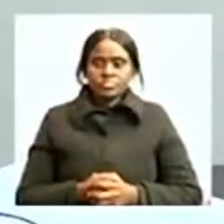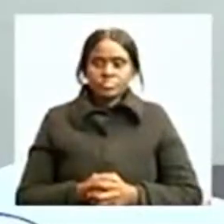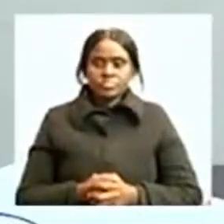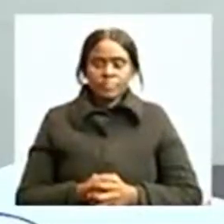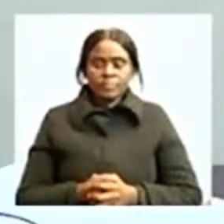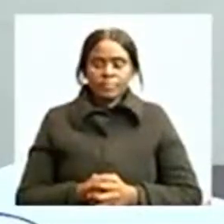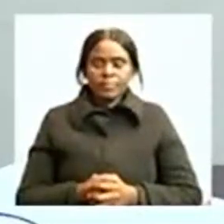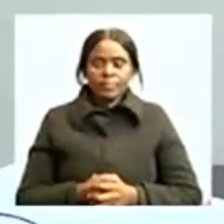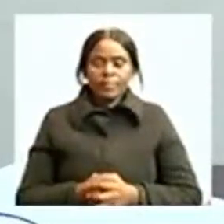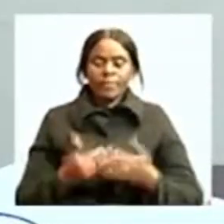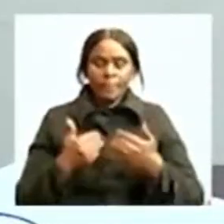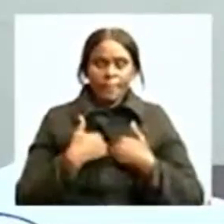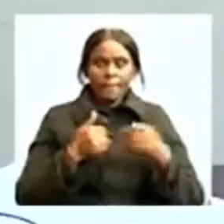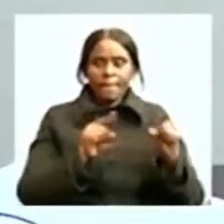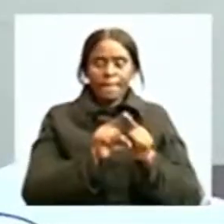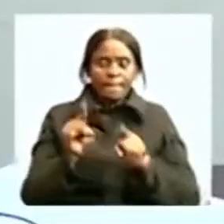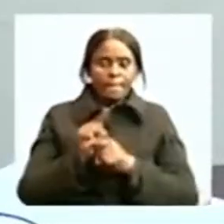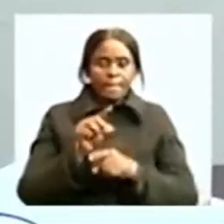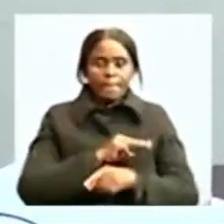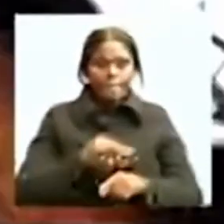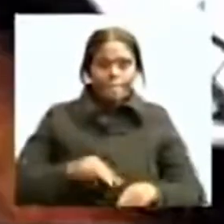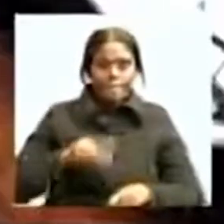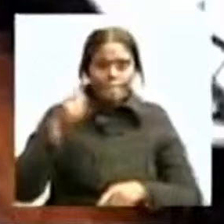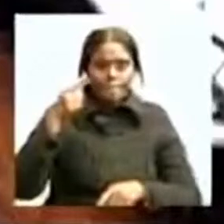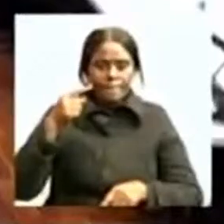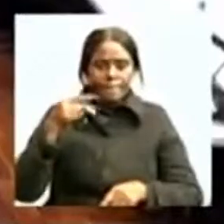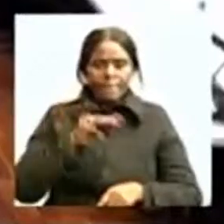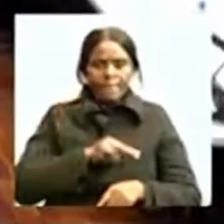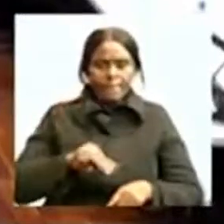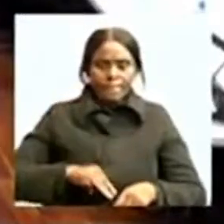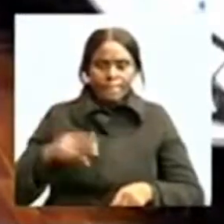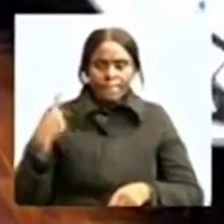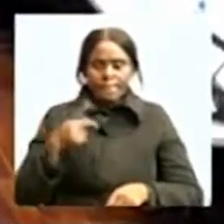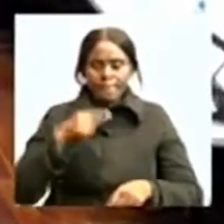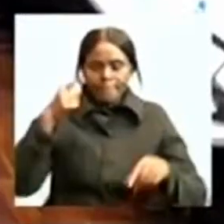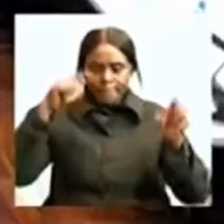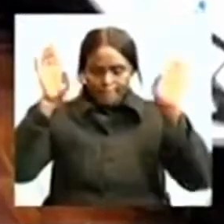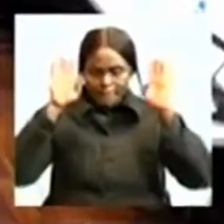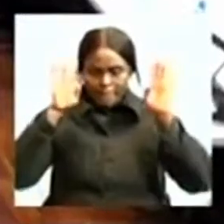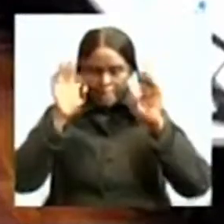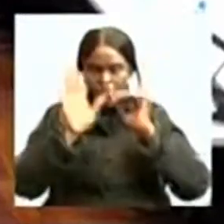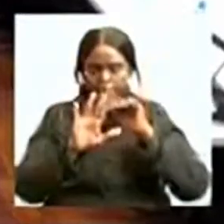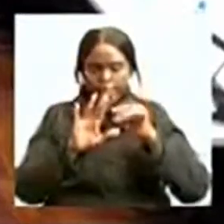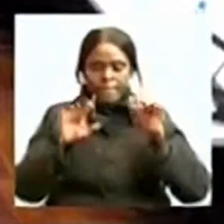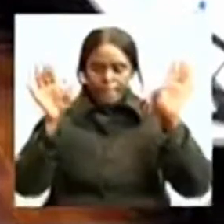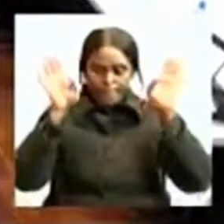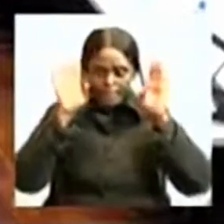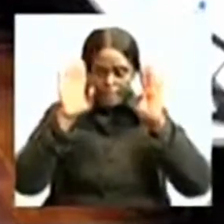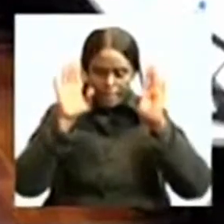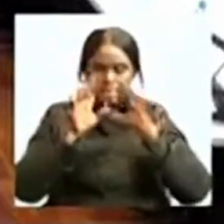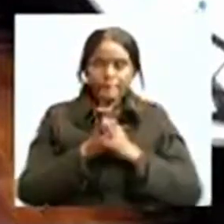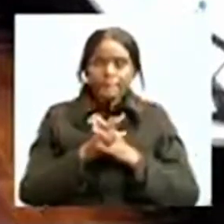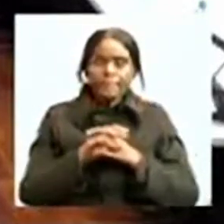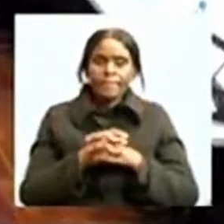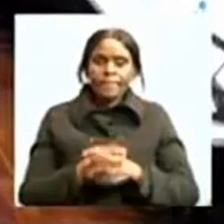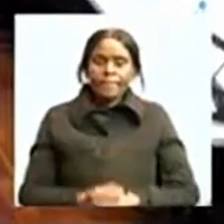We have also our Member of Parliament for Kalurushi. Are you there, Honorable Kampamba?